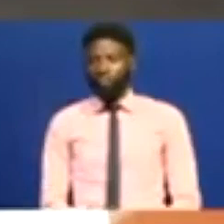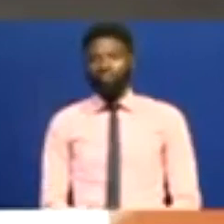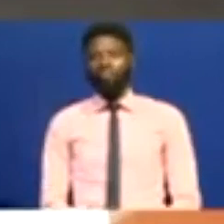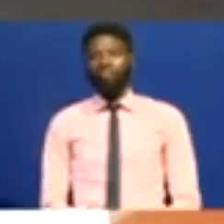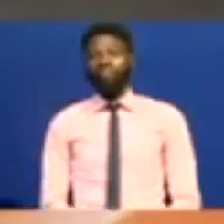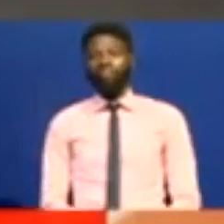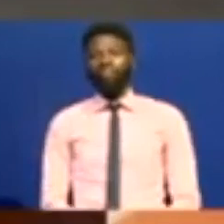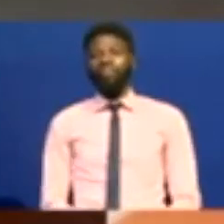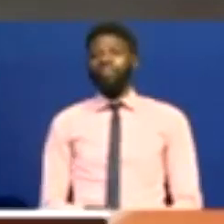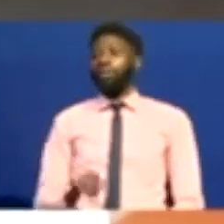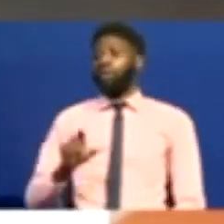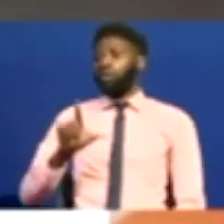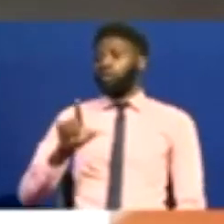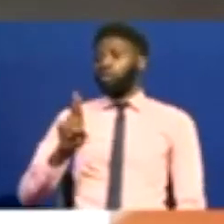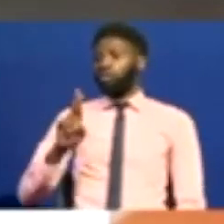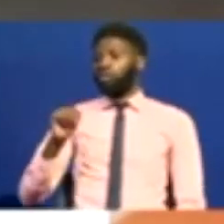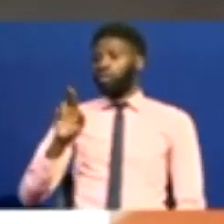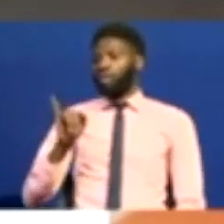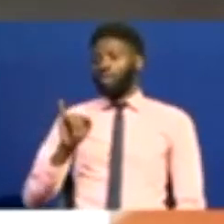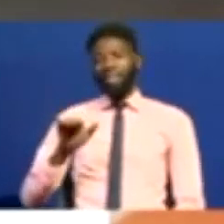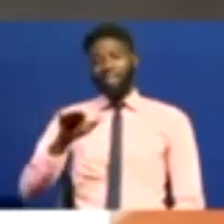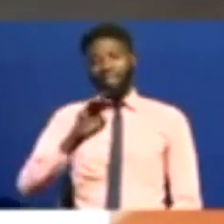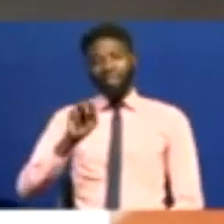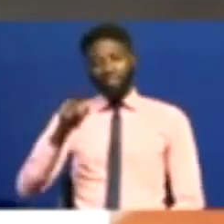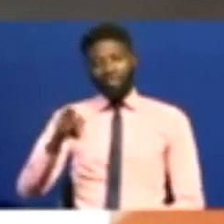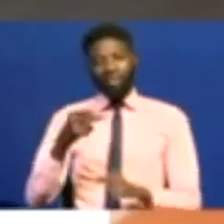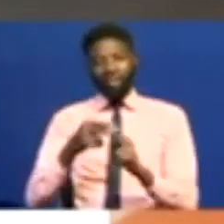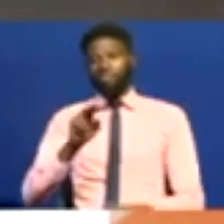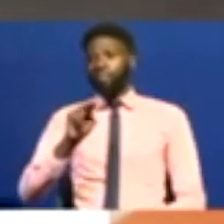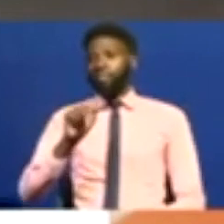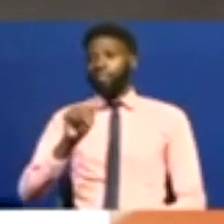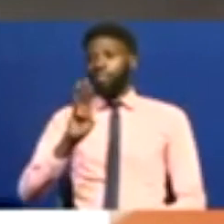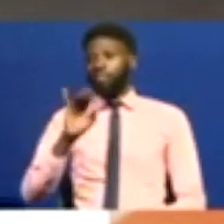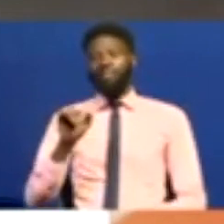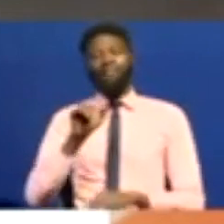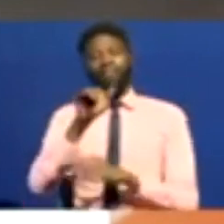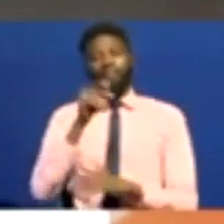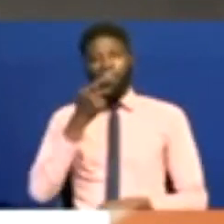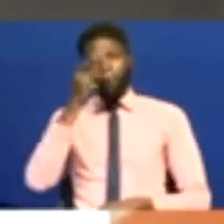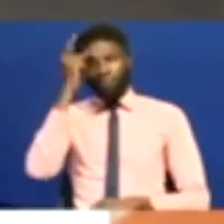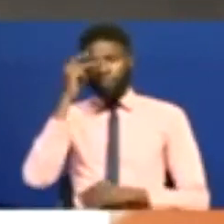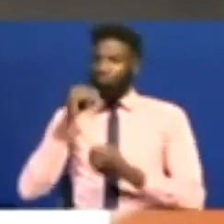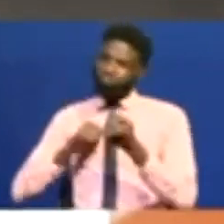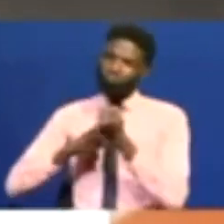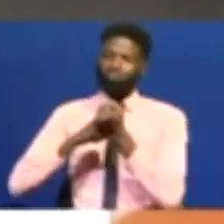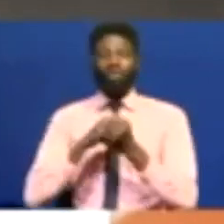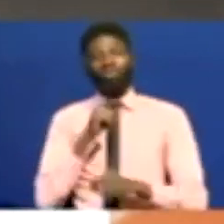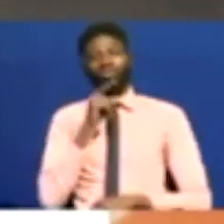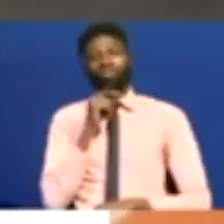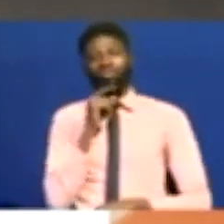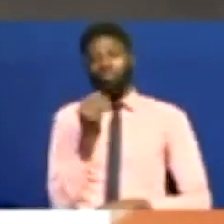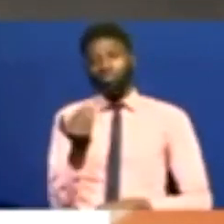Elsewhere, Lugari Member of Parliament Nabi Nabuera has called on parents to empower the boy child, especially in accessing